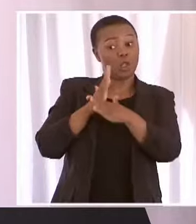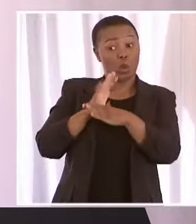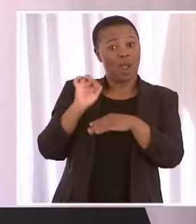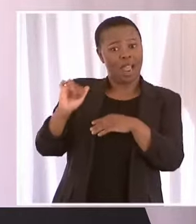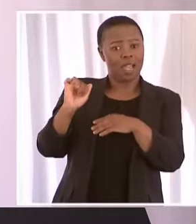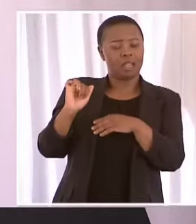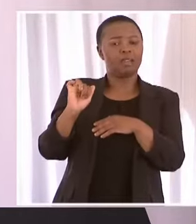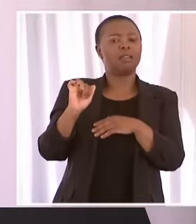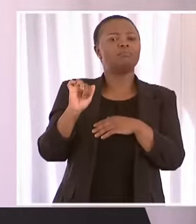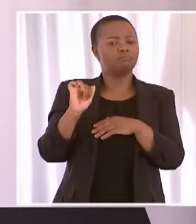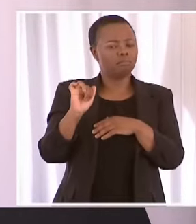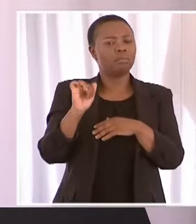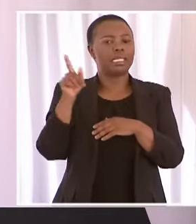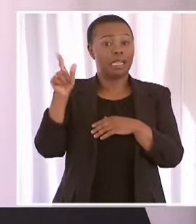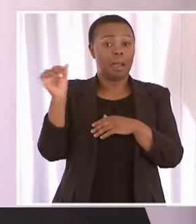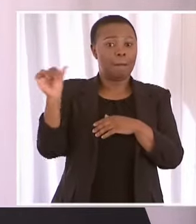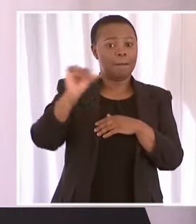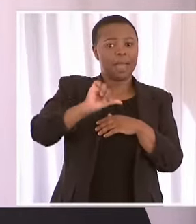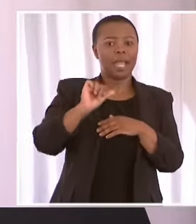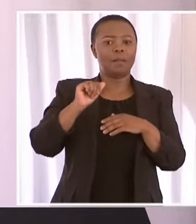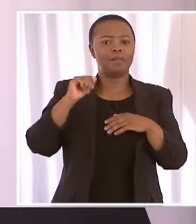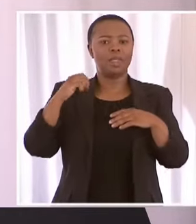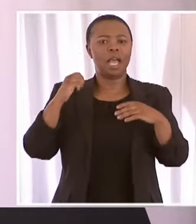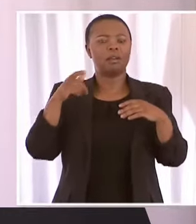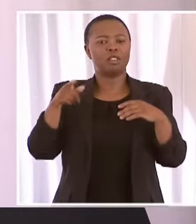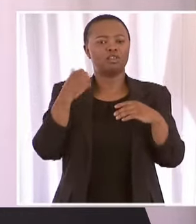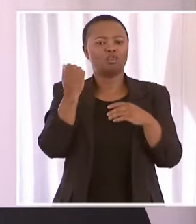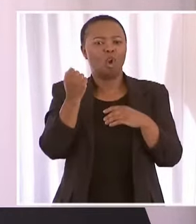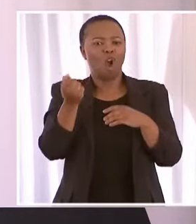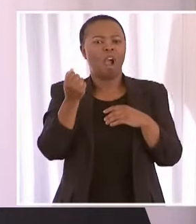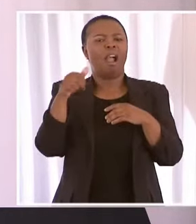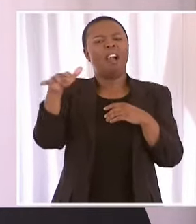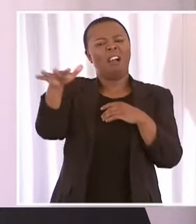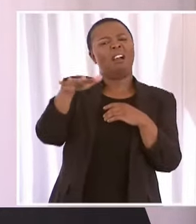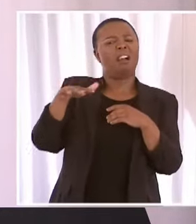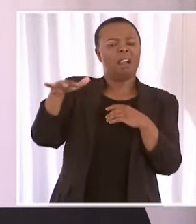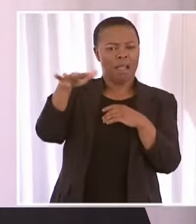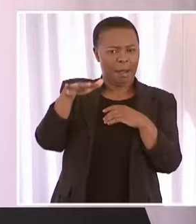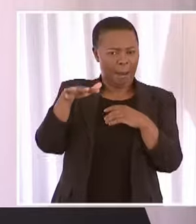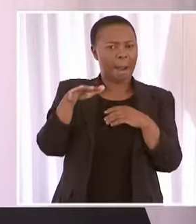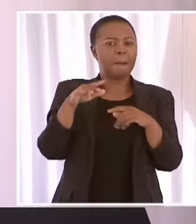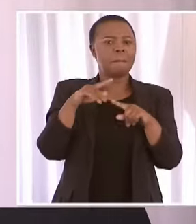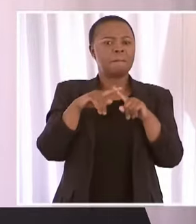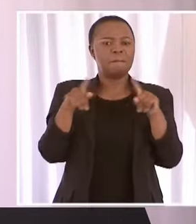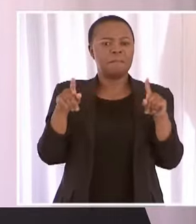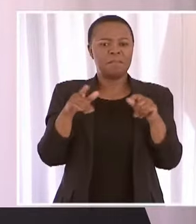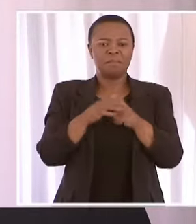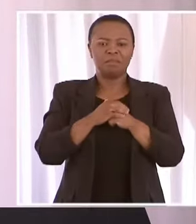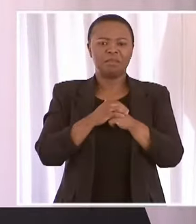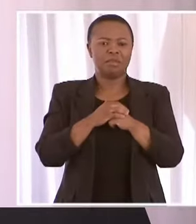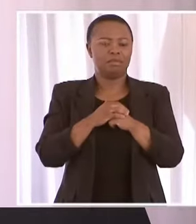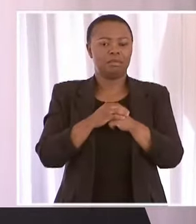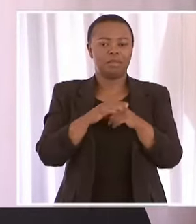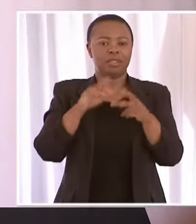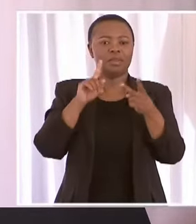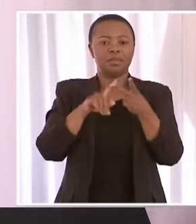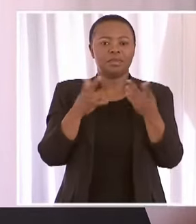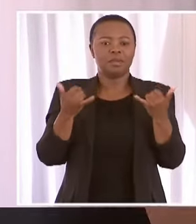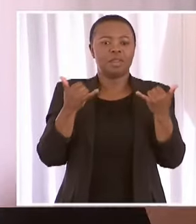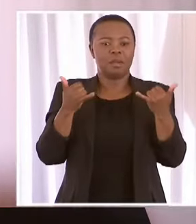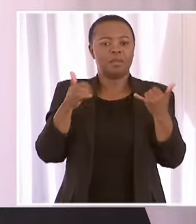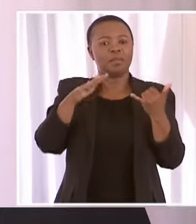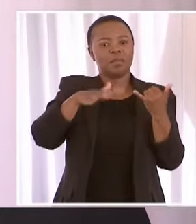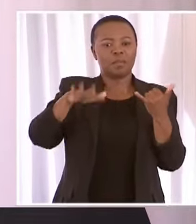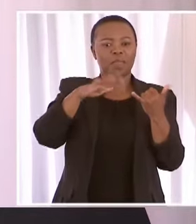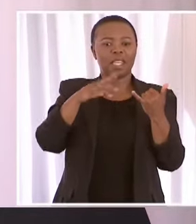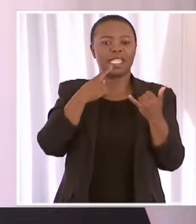seen him for months, he'd come back from Angola or Lusaka, Havana or Vietnam, and he'd explain as much as he could to me about where he'd been and what he'd